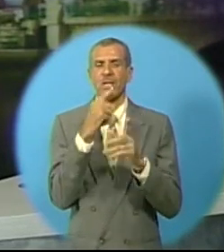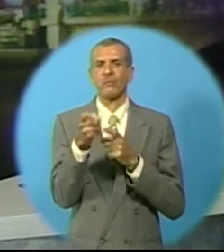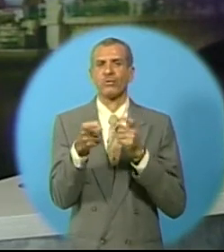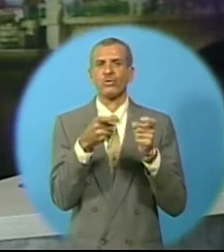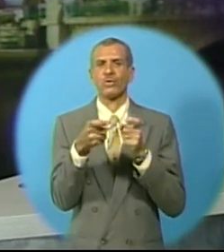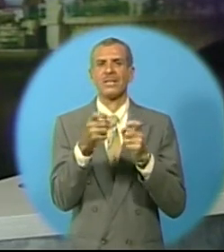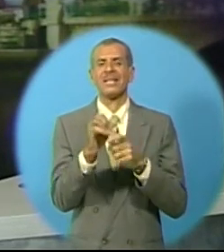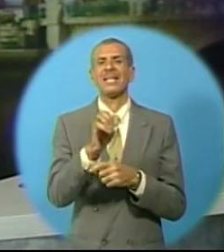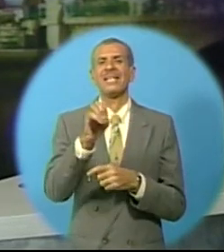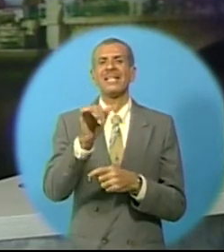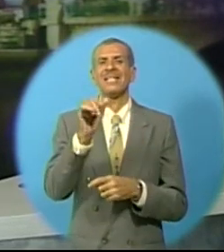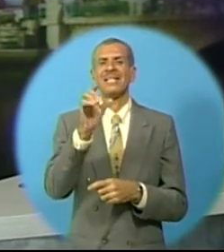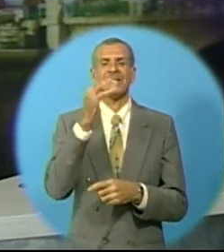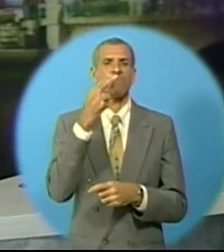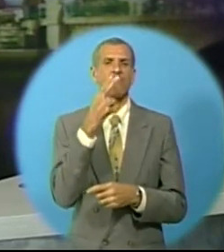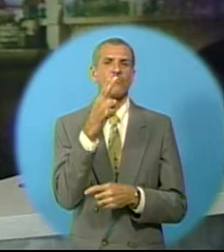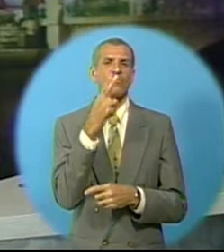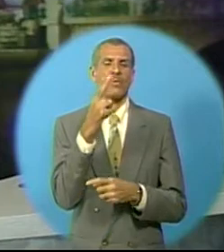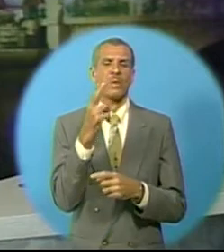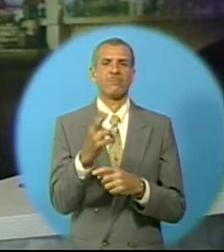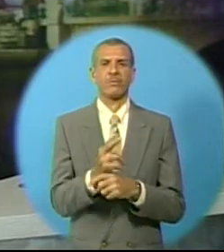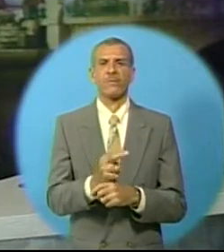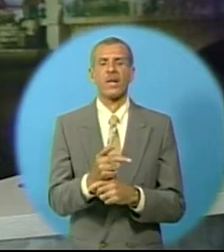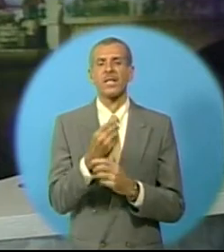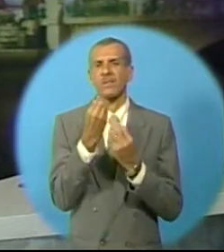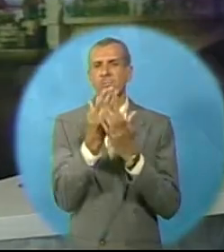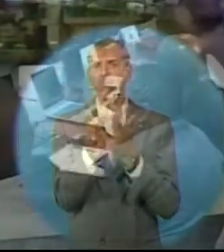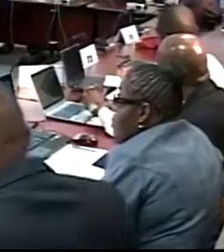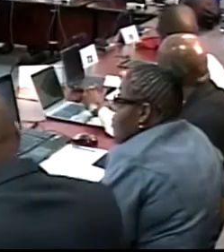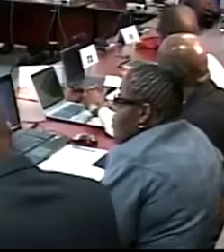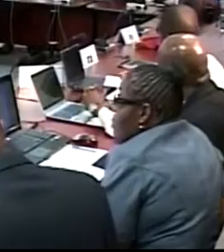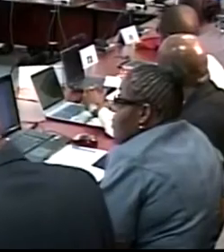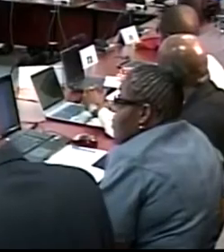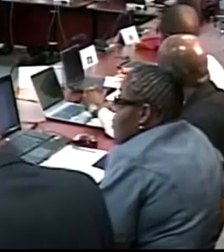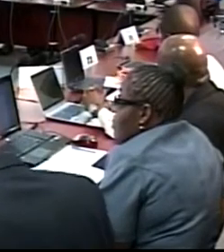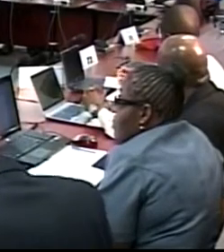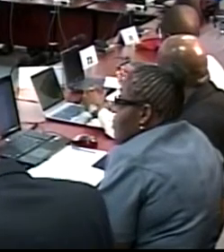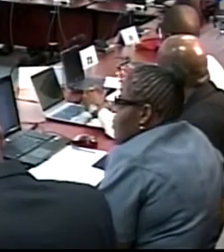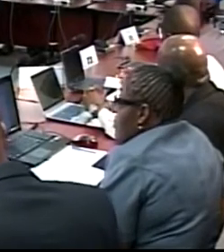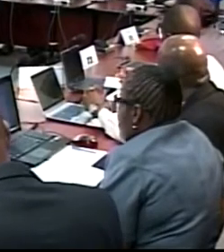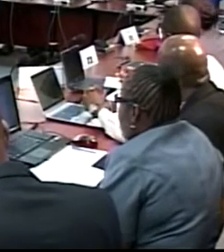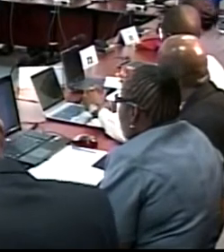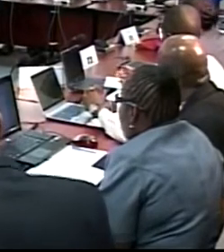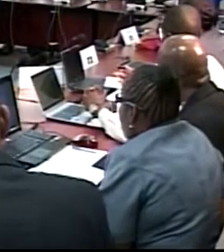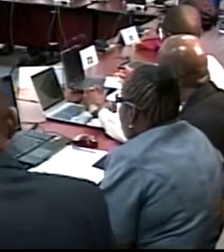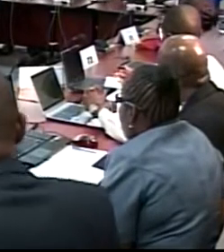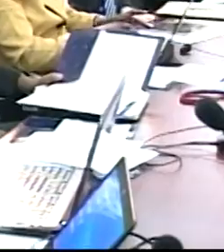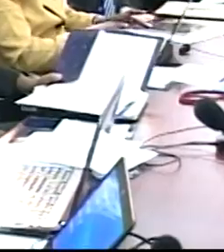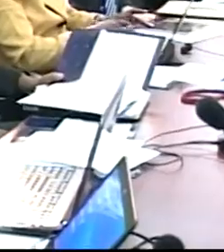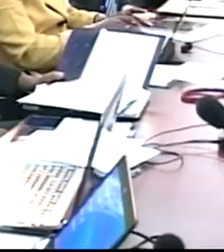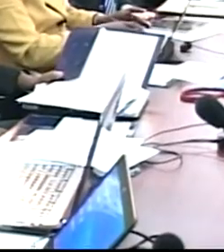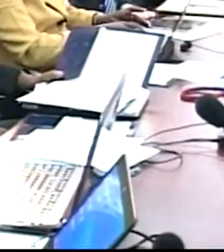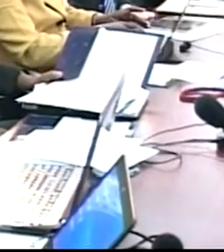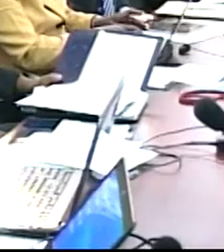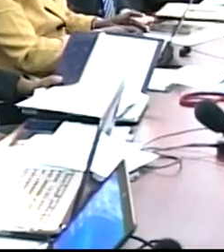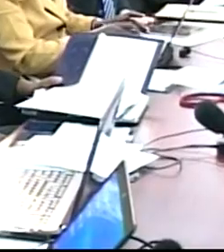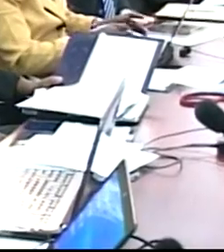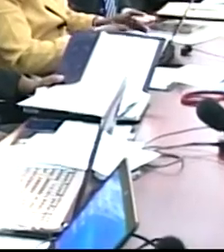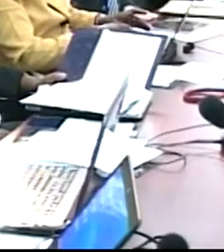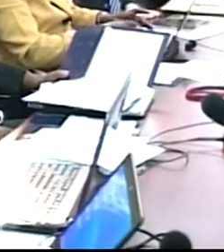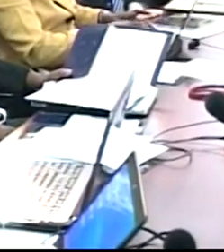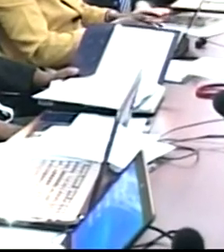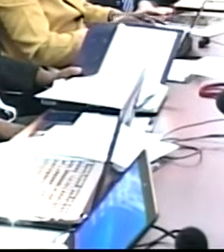the use of e-cigarettes. News of this during a 2-day workshop on tobacco taxation for CARICOM countries, which began